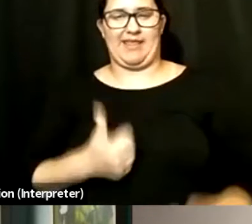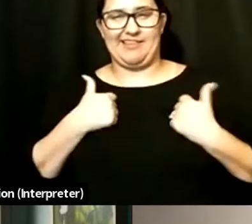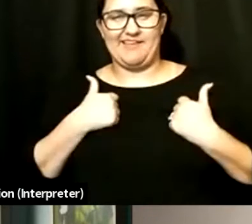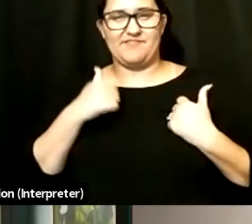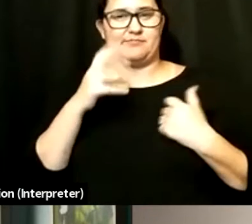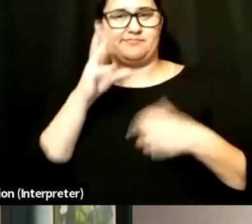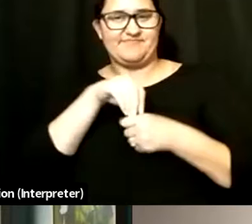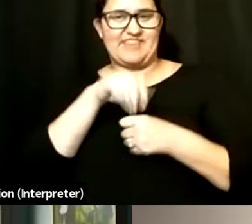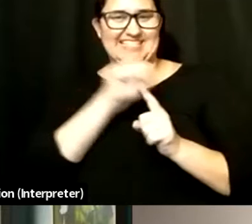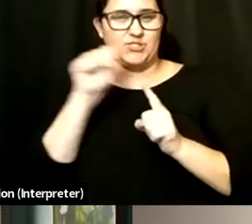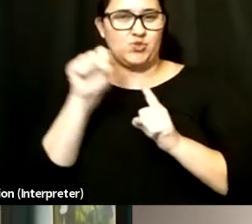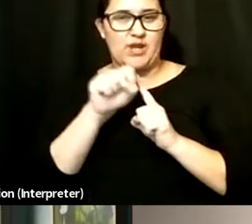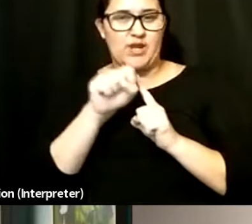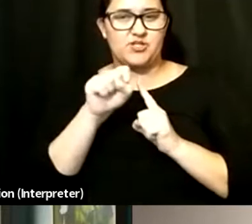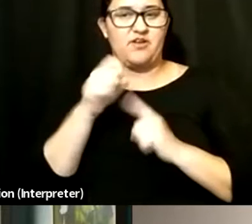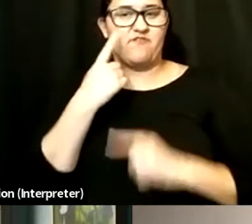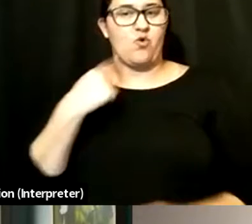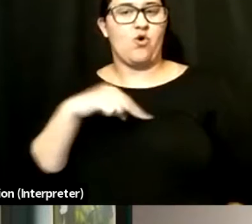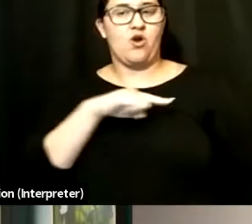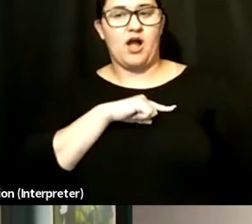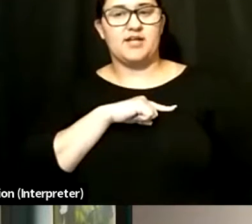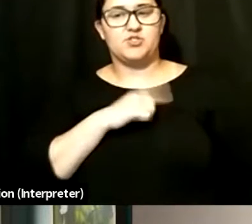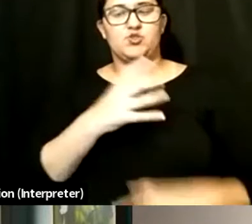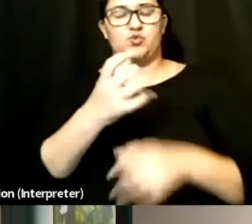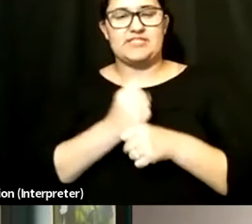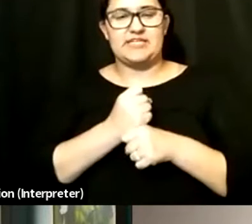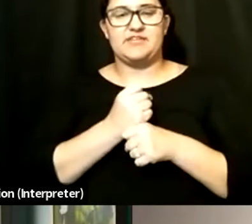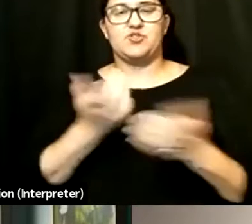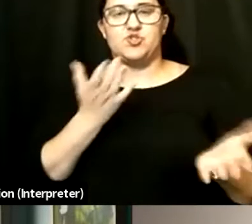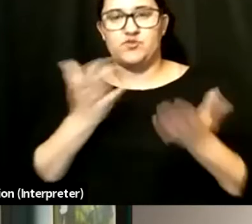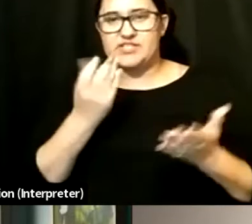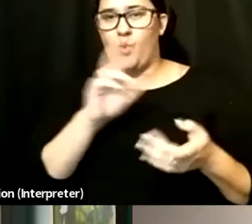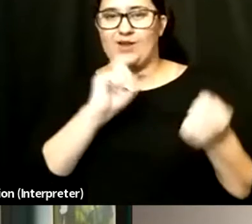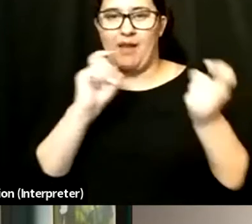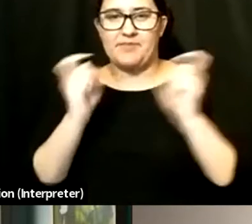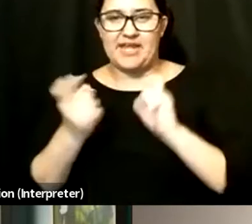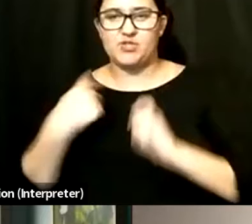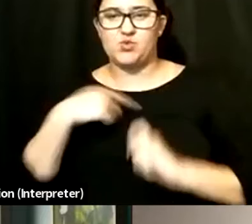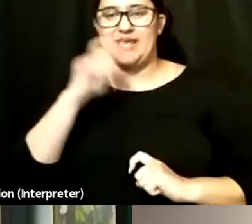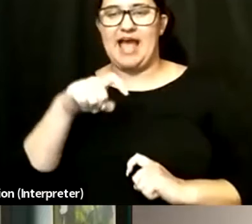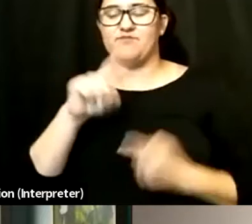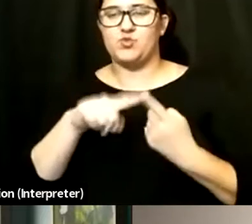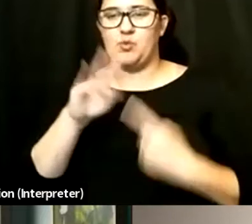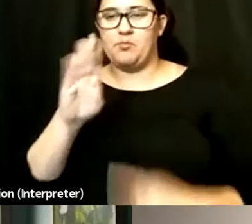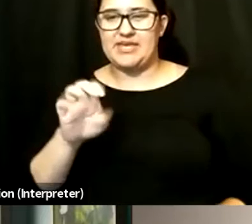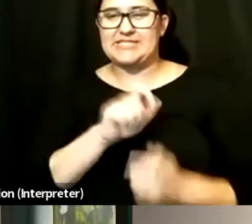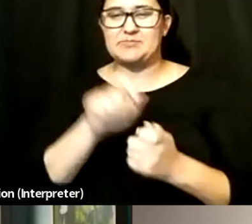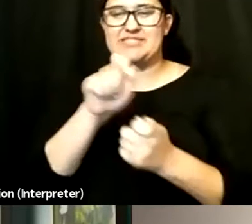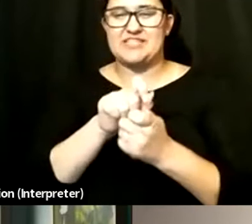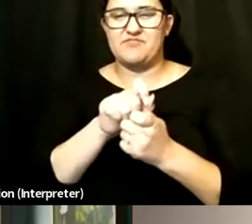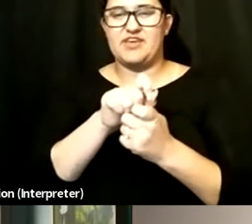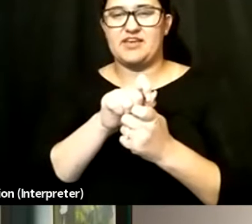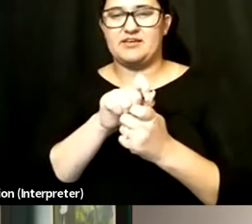where in order to receive services or accommodations, you have to be a certain type of